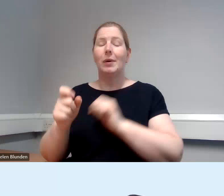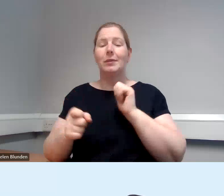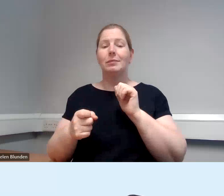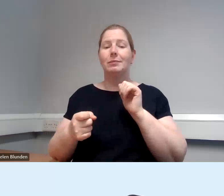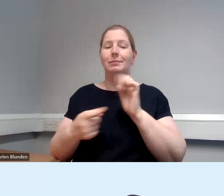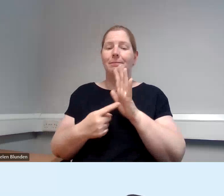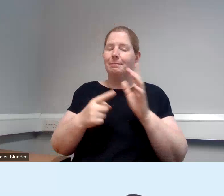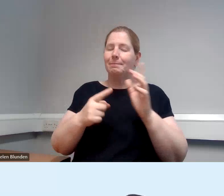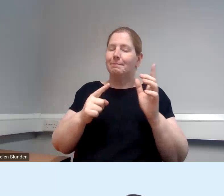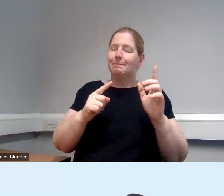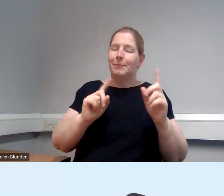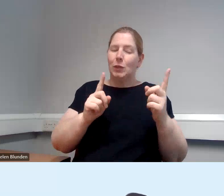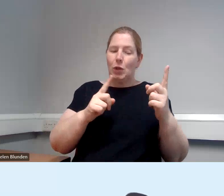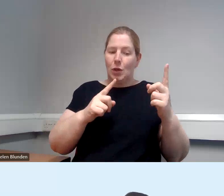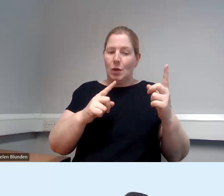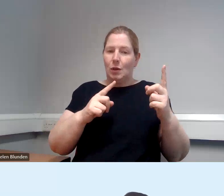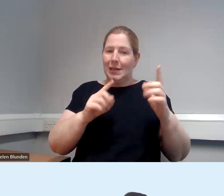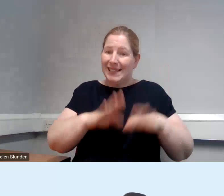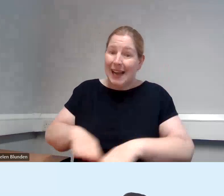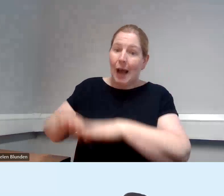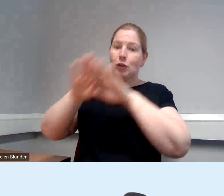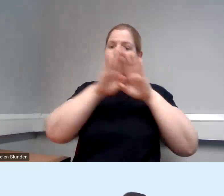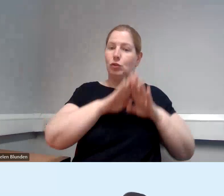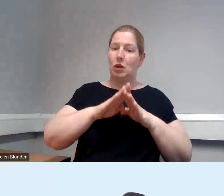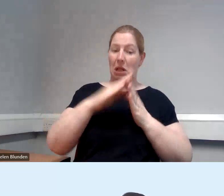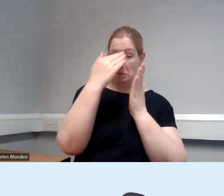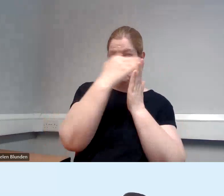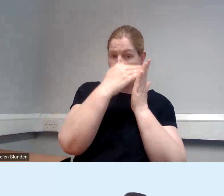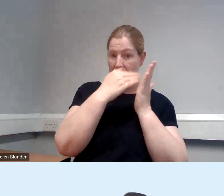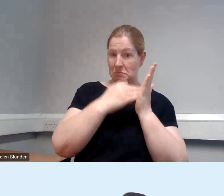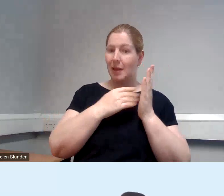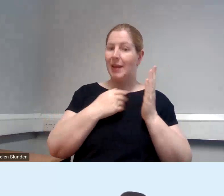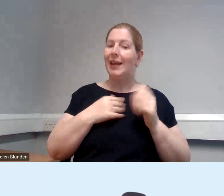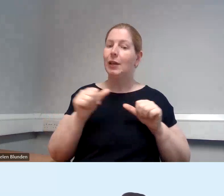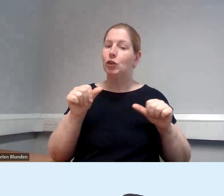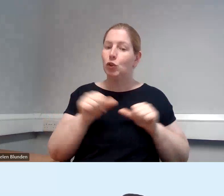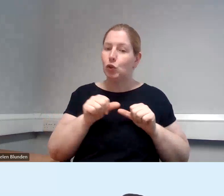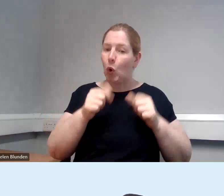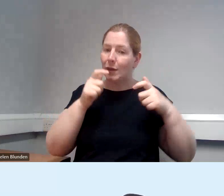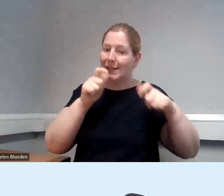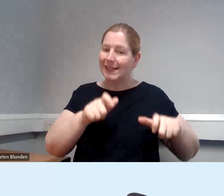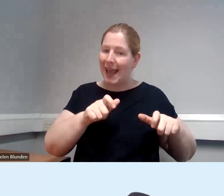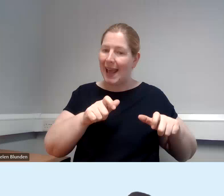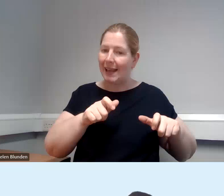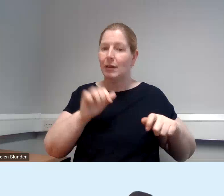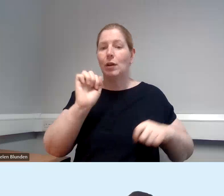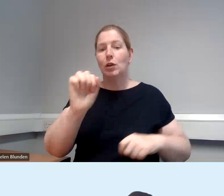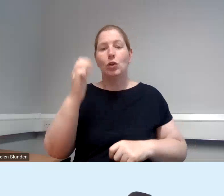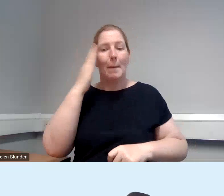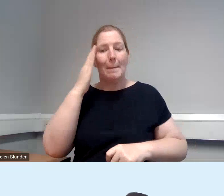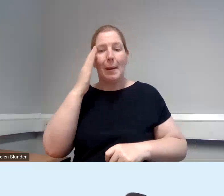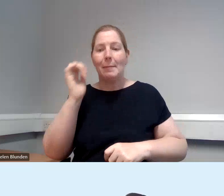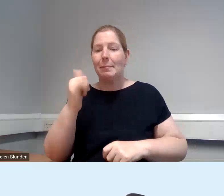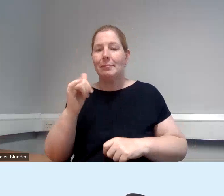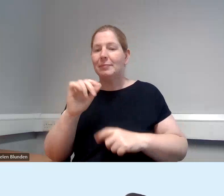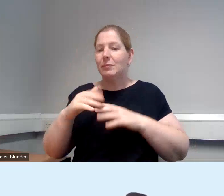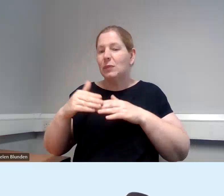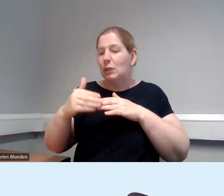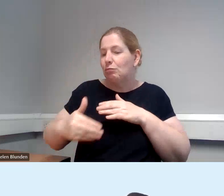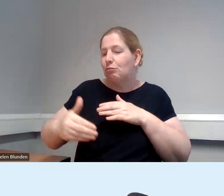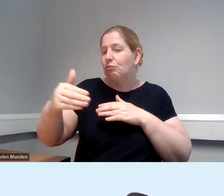what we is classed nationally as a virtual ward is that sort of short stay. So where your mum might have a deterioration and go in for a